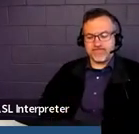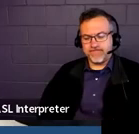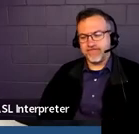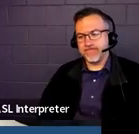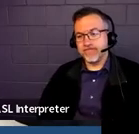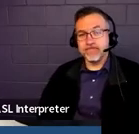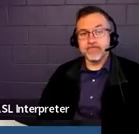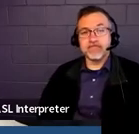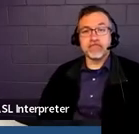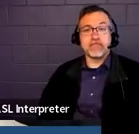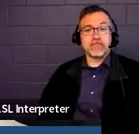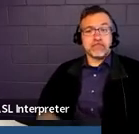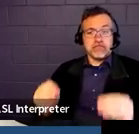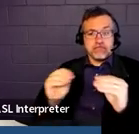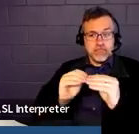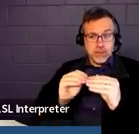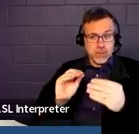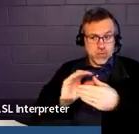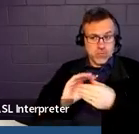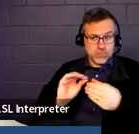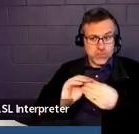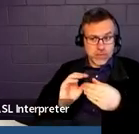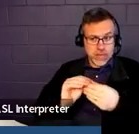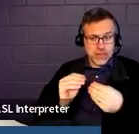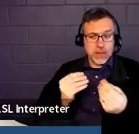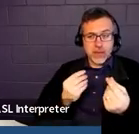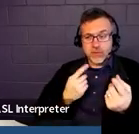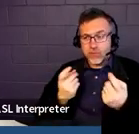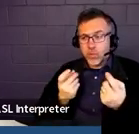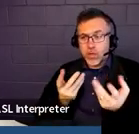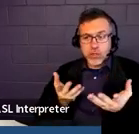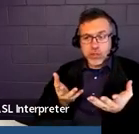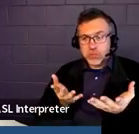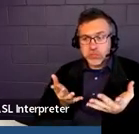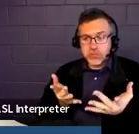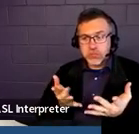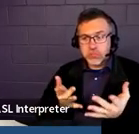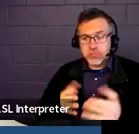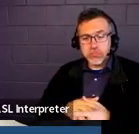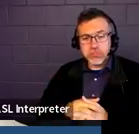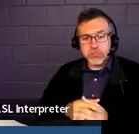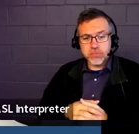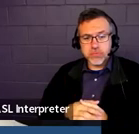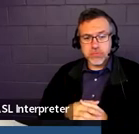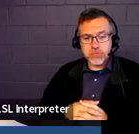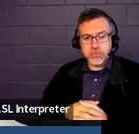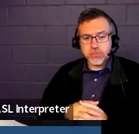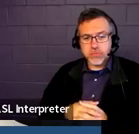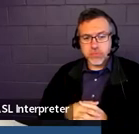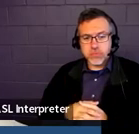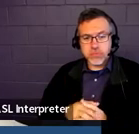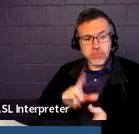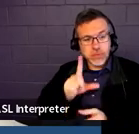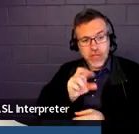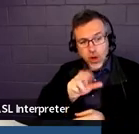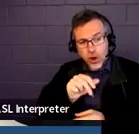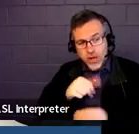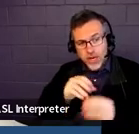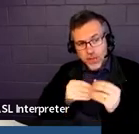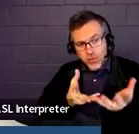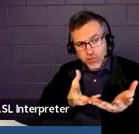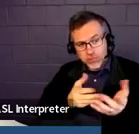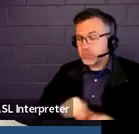Do you have any additional comments and or suggestions for them on this bit, Leora? No, I don't. I think